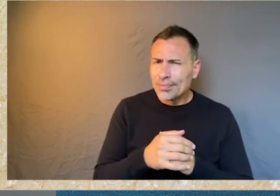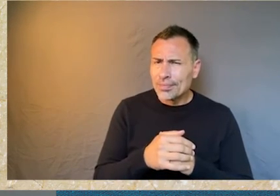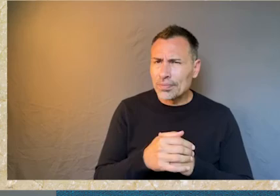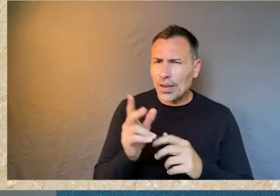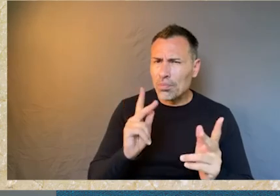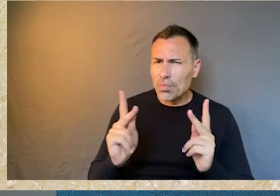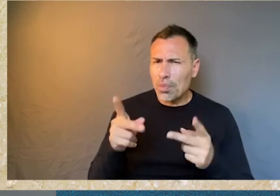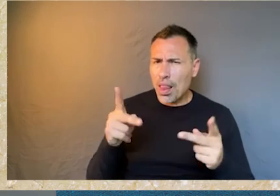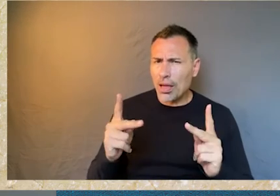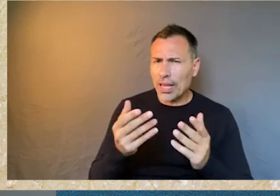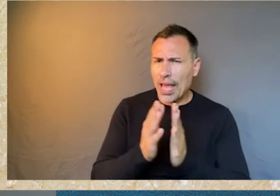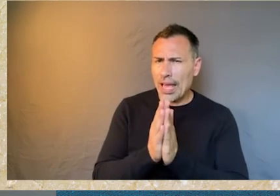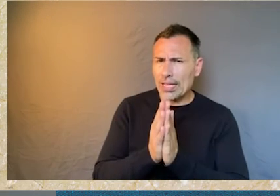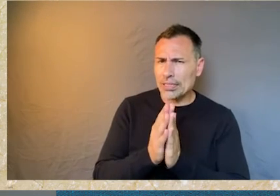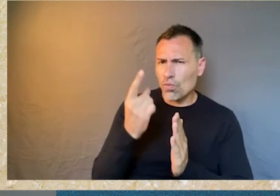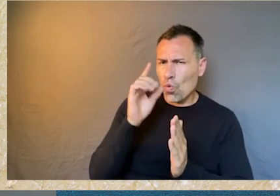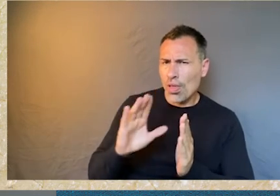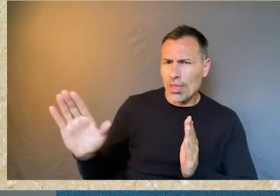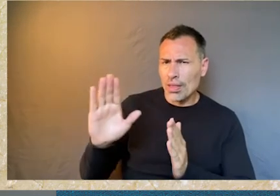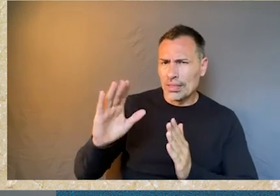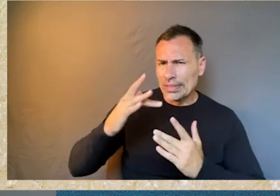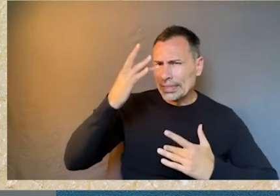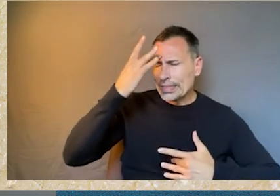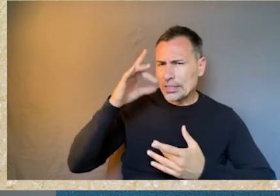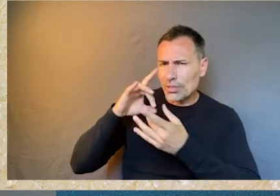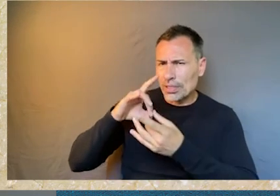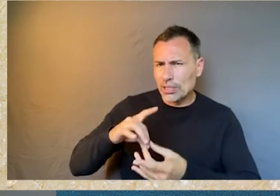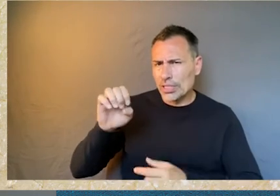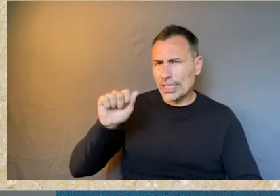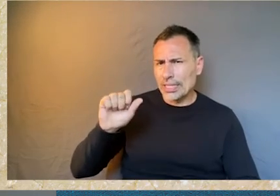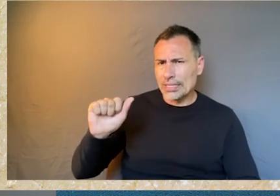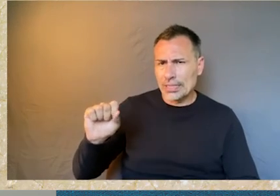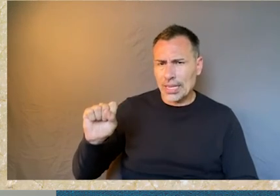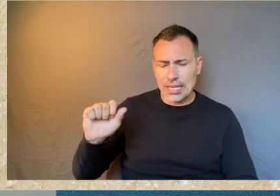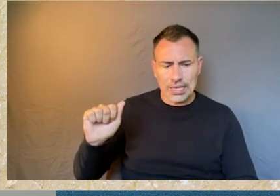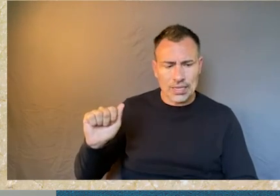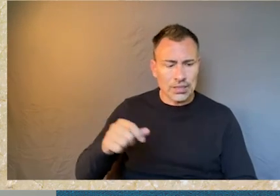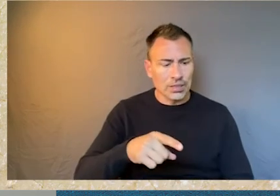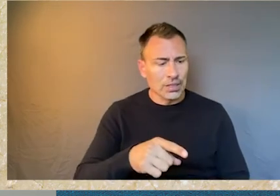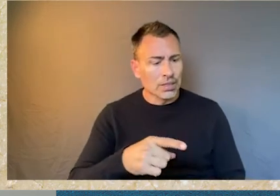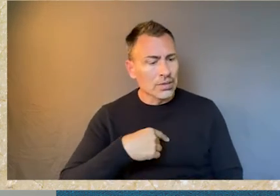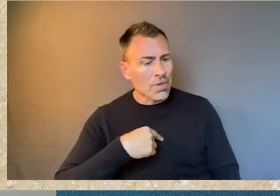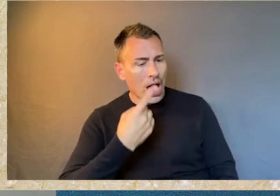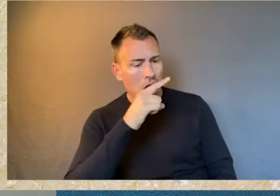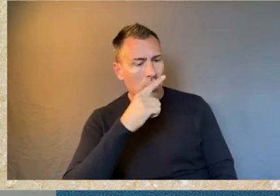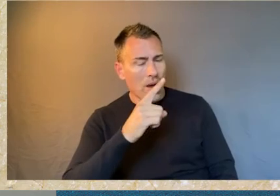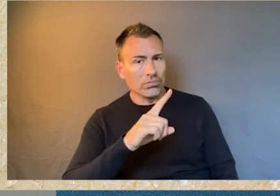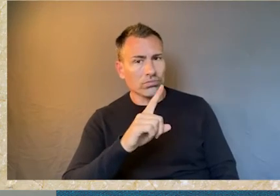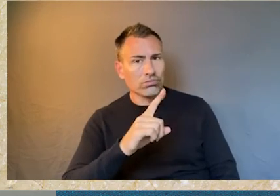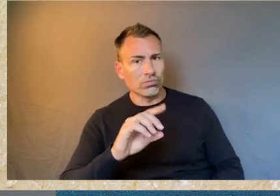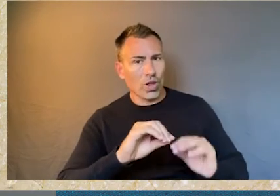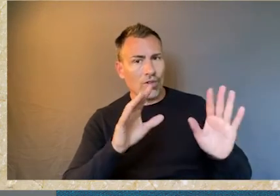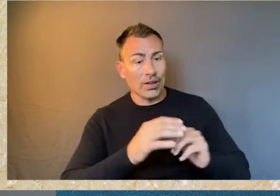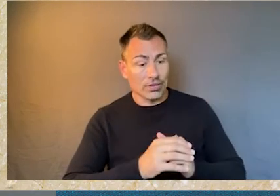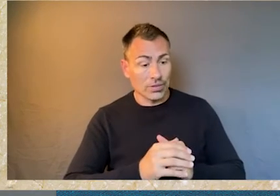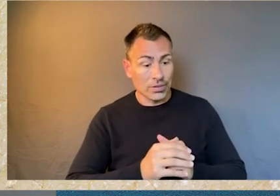Are people allowed to ask for their illness as it relates to ESAs? Yeah, I'm happy to help clarify. Yeah, you